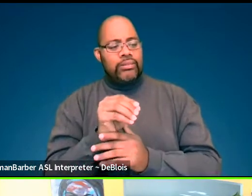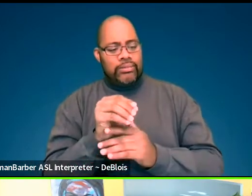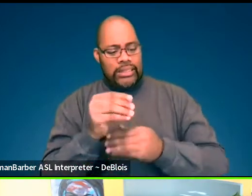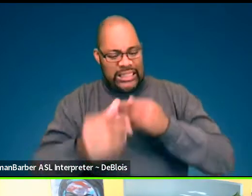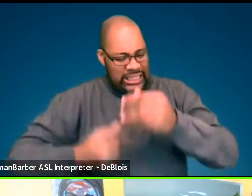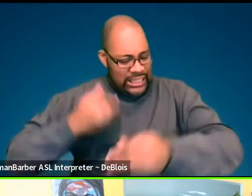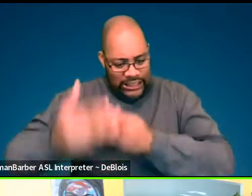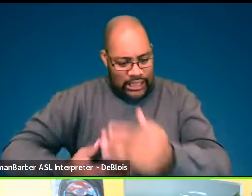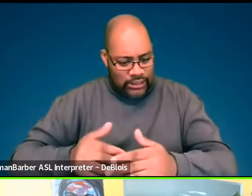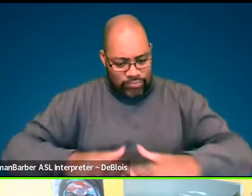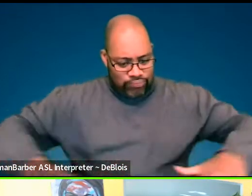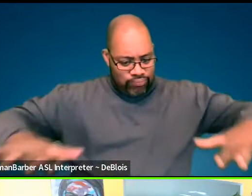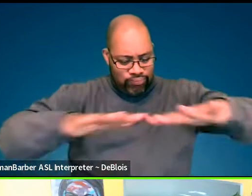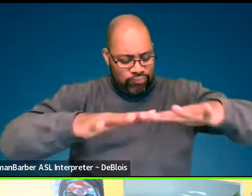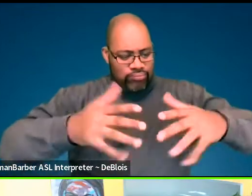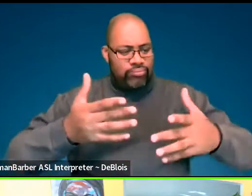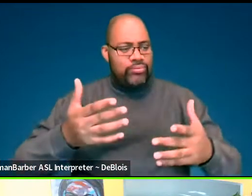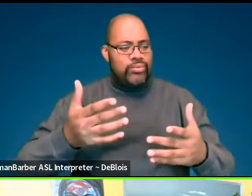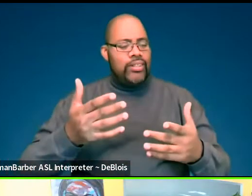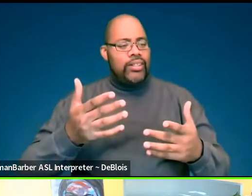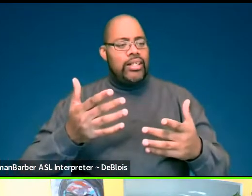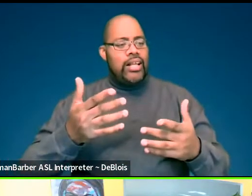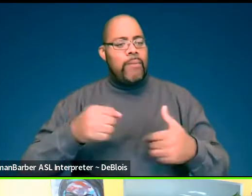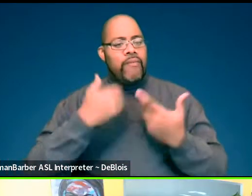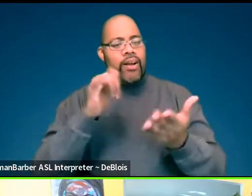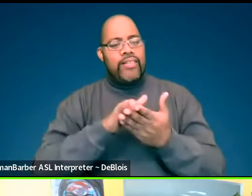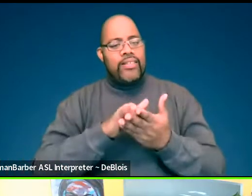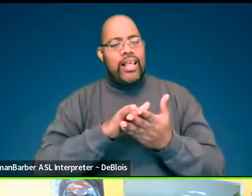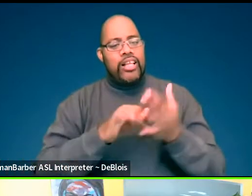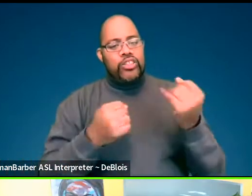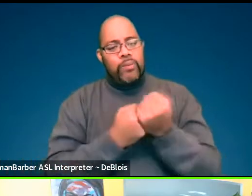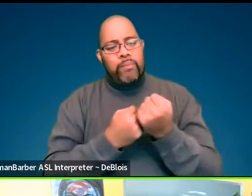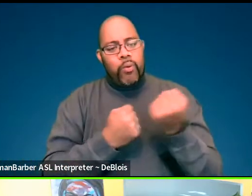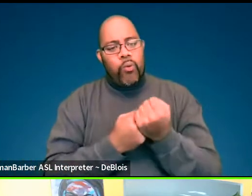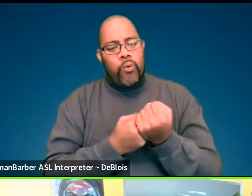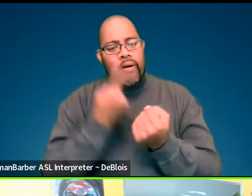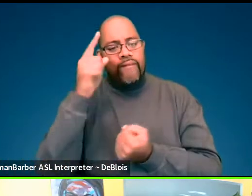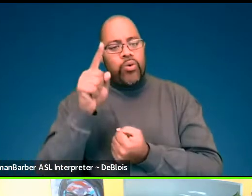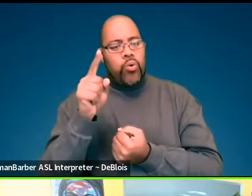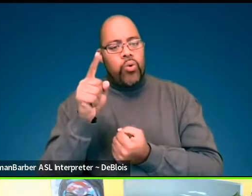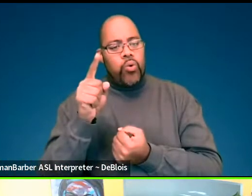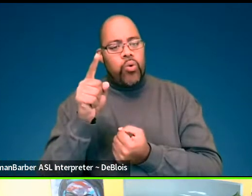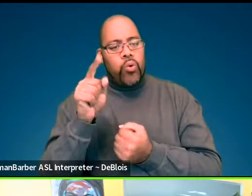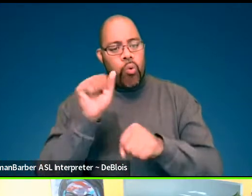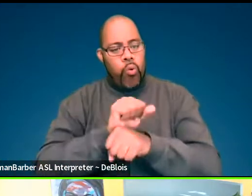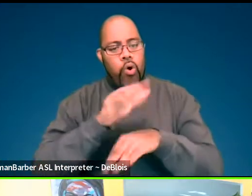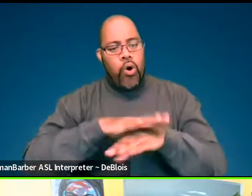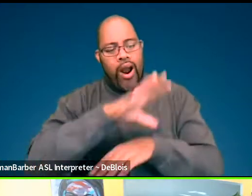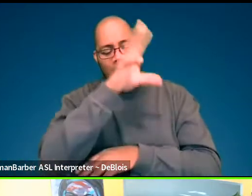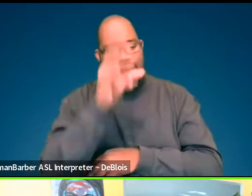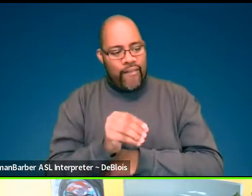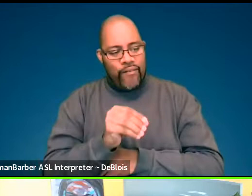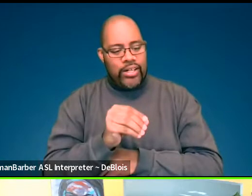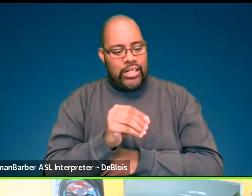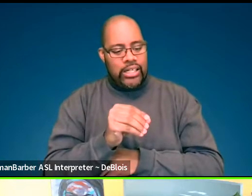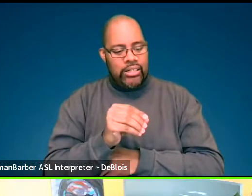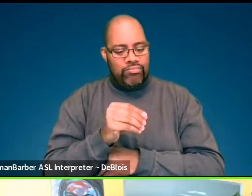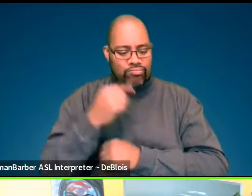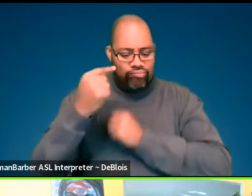archaeologists, and also provided the kind of support for generative work on African diasporic